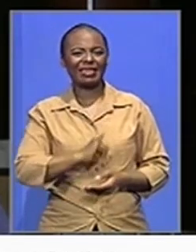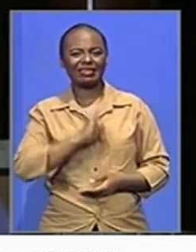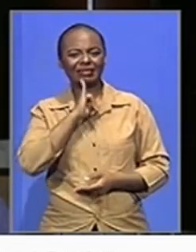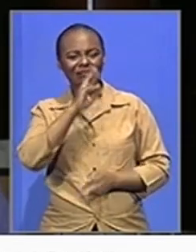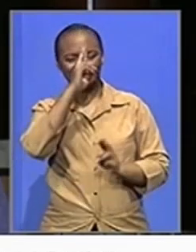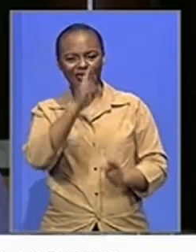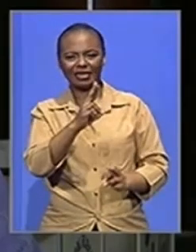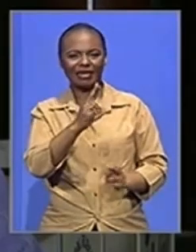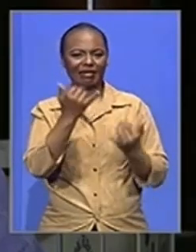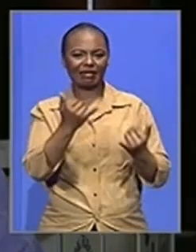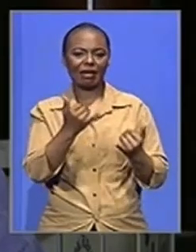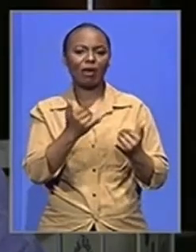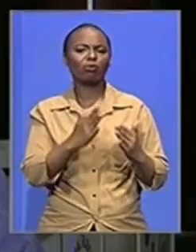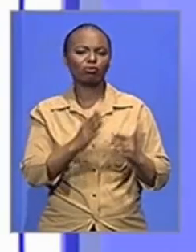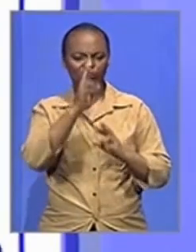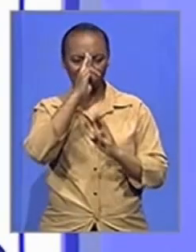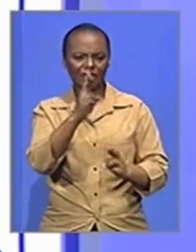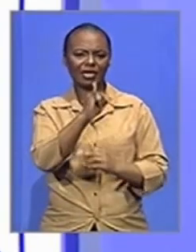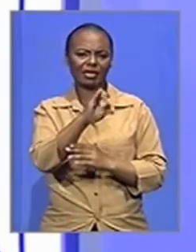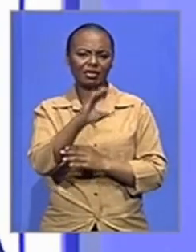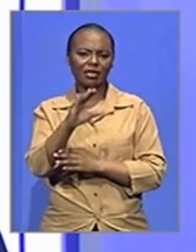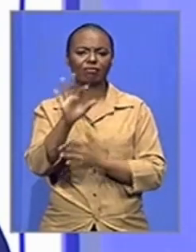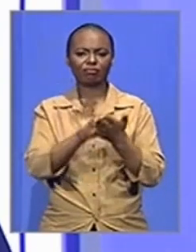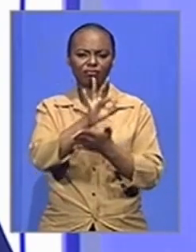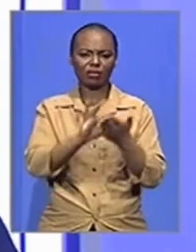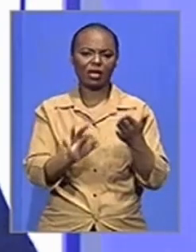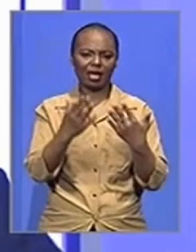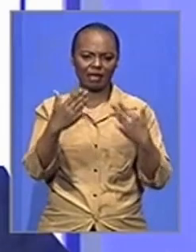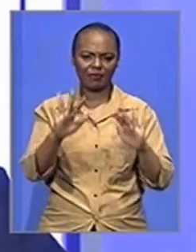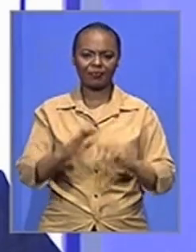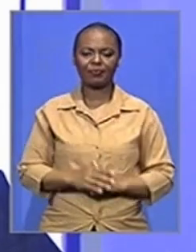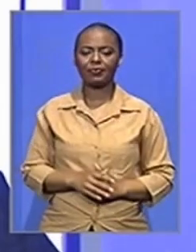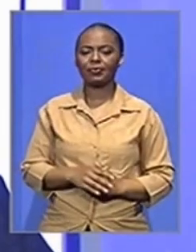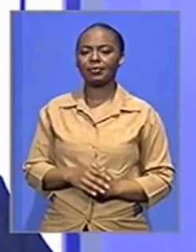right at the center ya ditlhopho tse. Mosekaseki wa dipolotiki Professor Hanyane re a lebogarra.